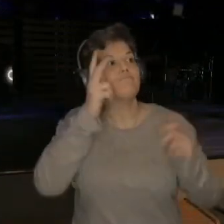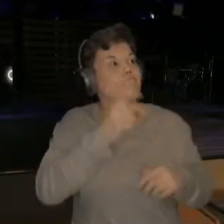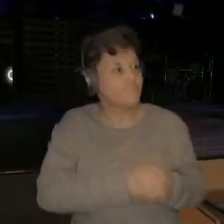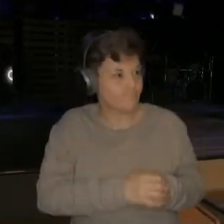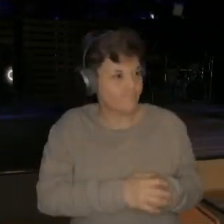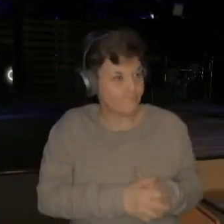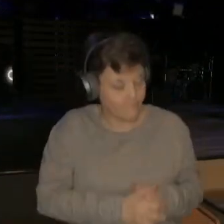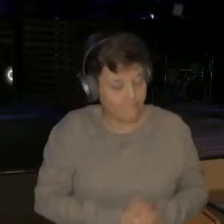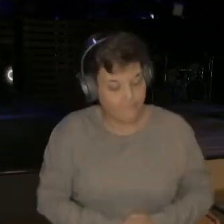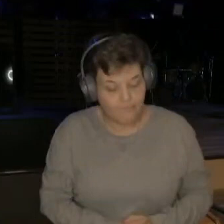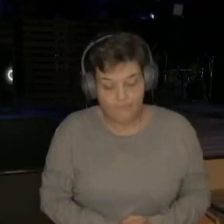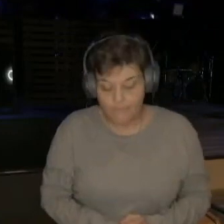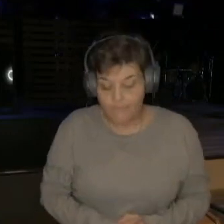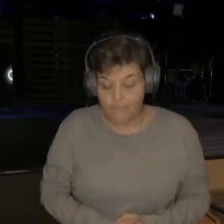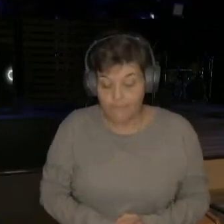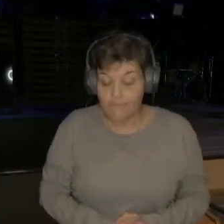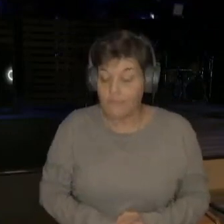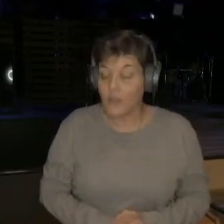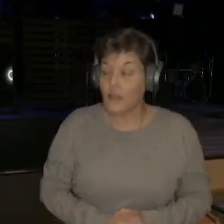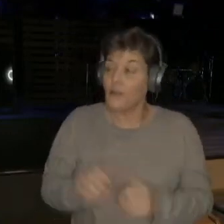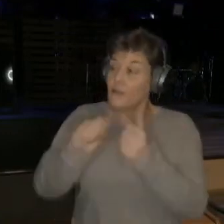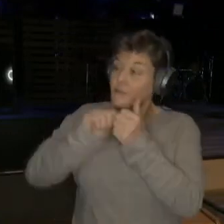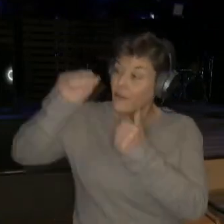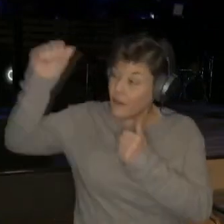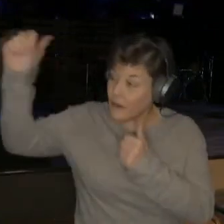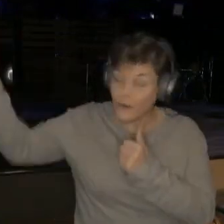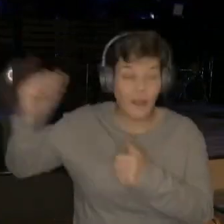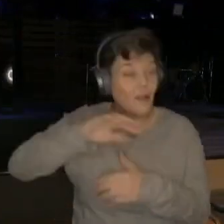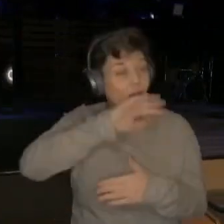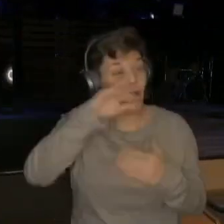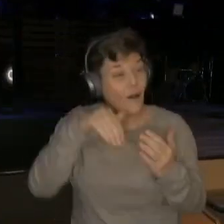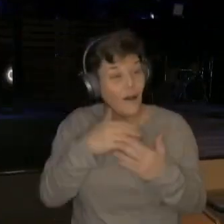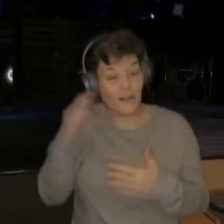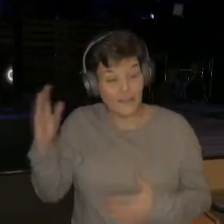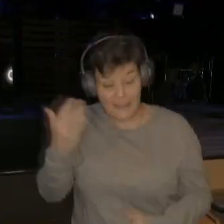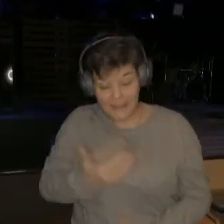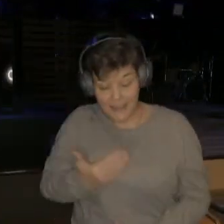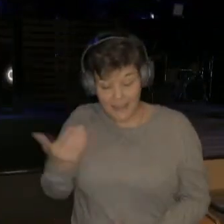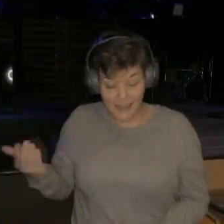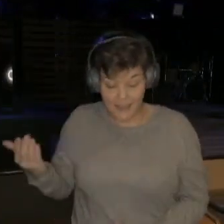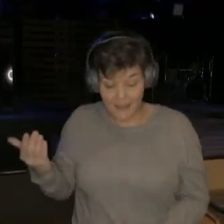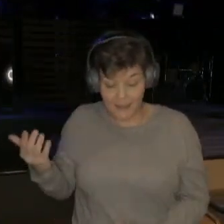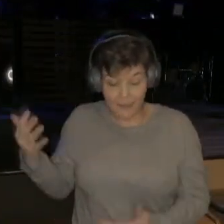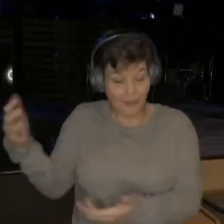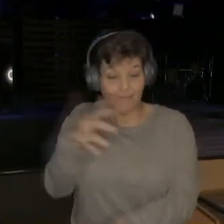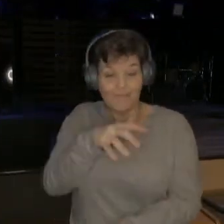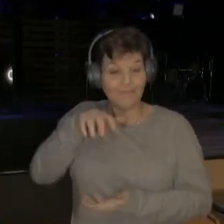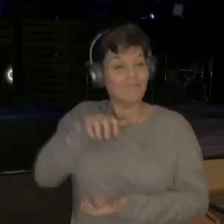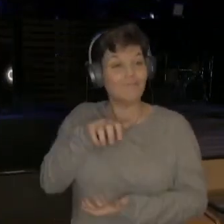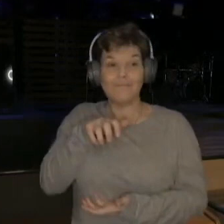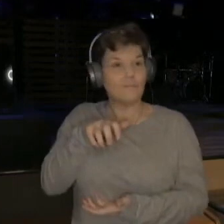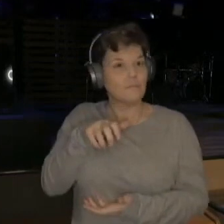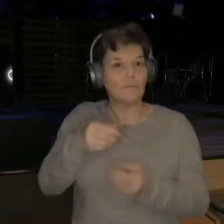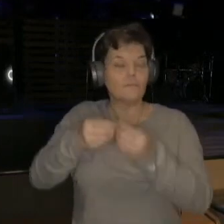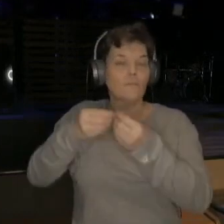He journeyed to a far-off land where he soon wasted all that he had been given in a binge of